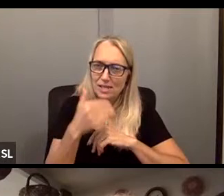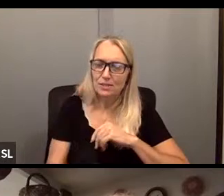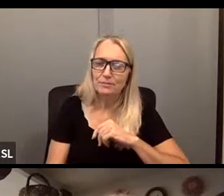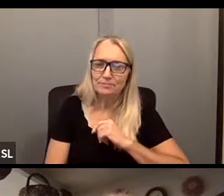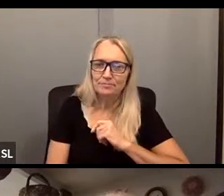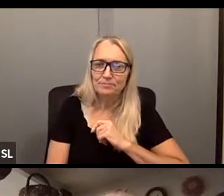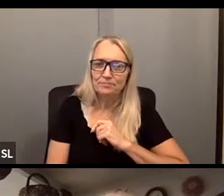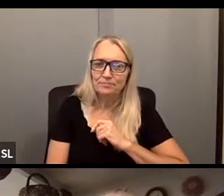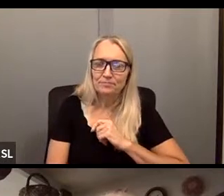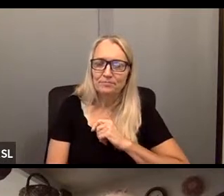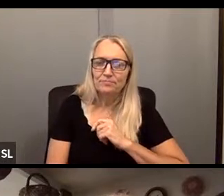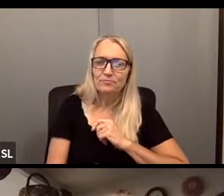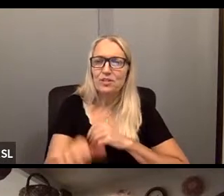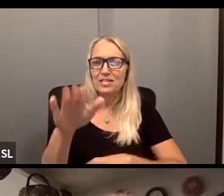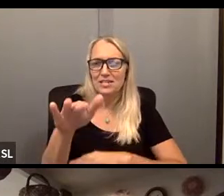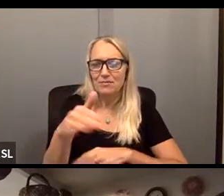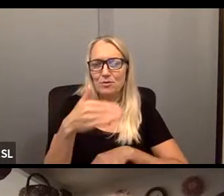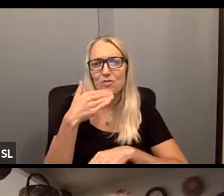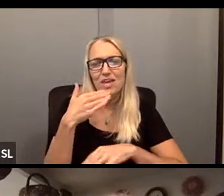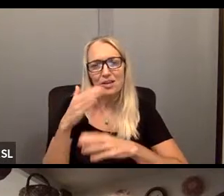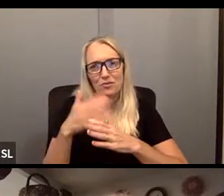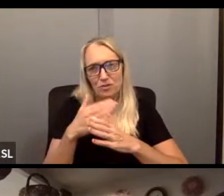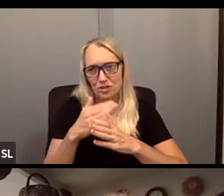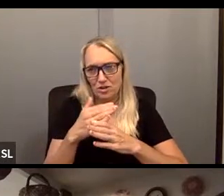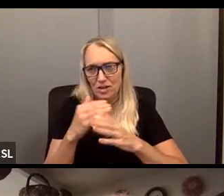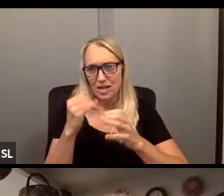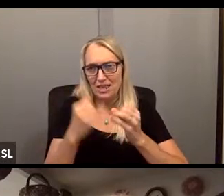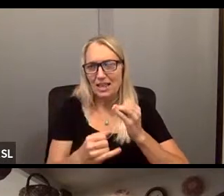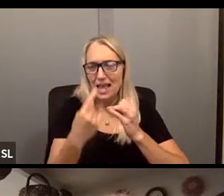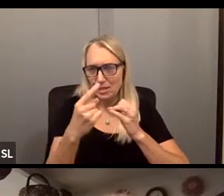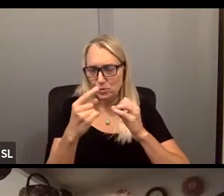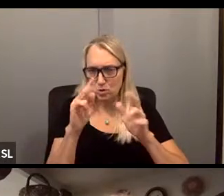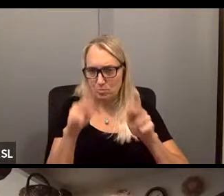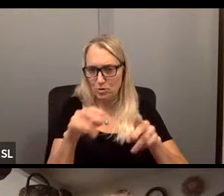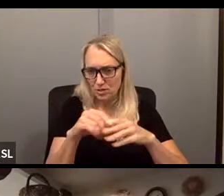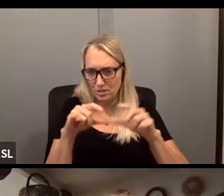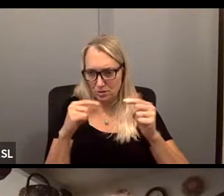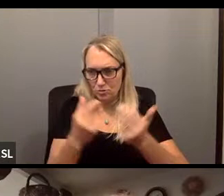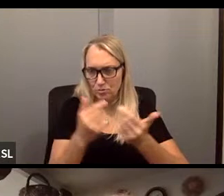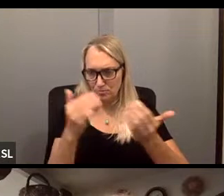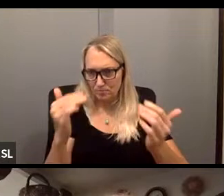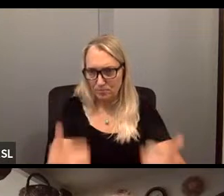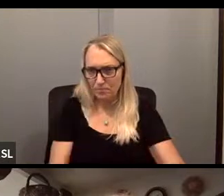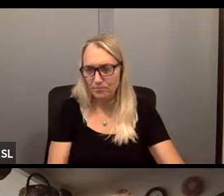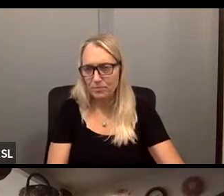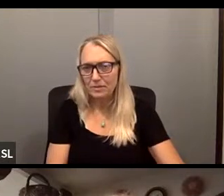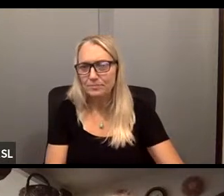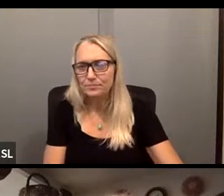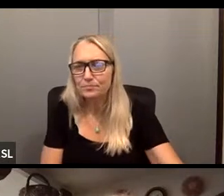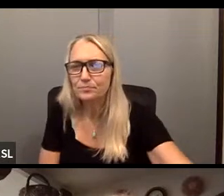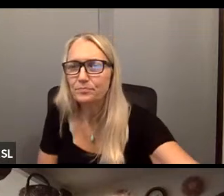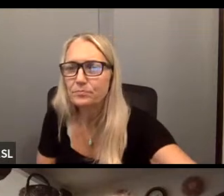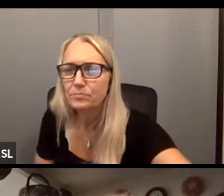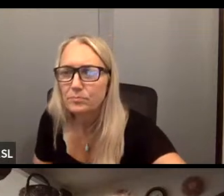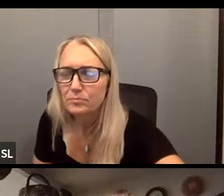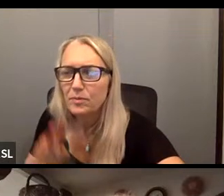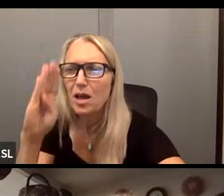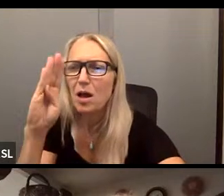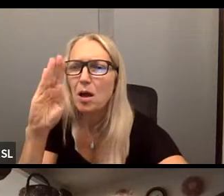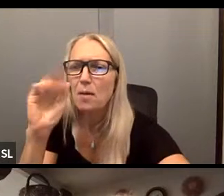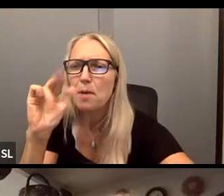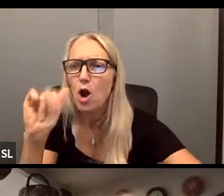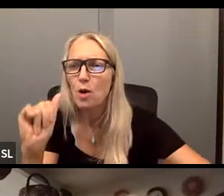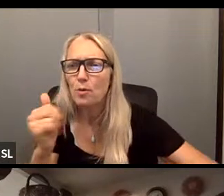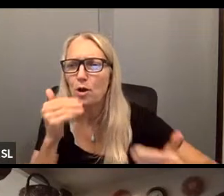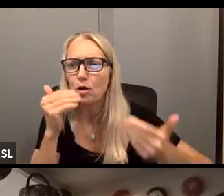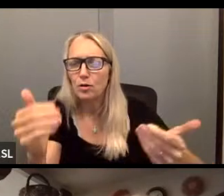with us this afternoon. And Sean, if you'd call the last speaker for this panel, please. Of course, Chair, our final speaker will be Barbara. I see your video's